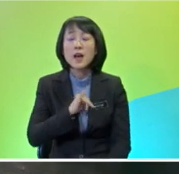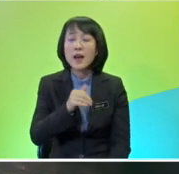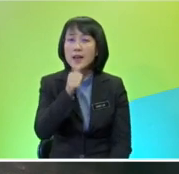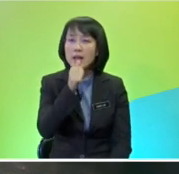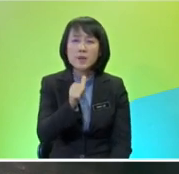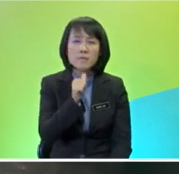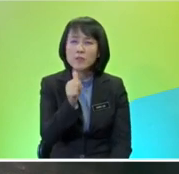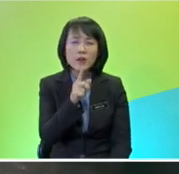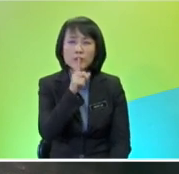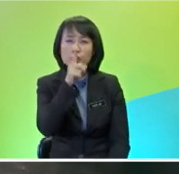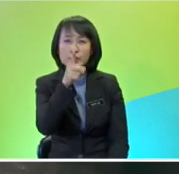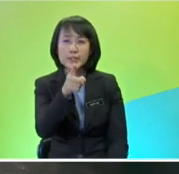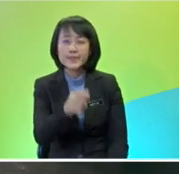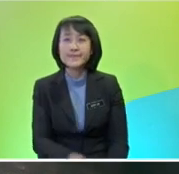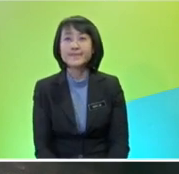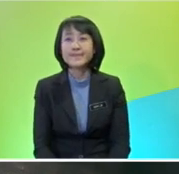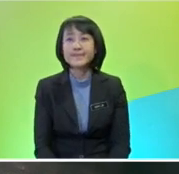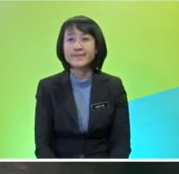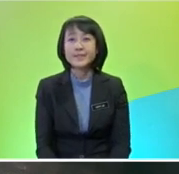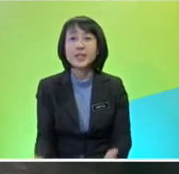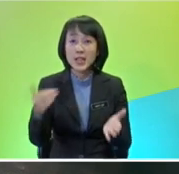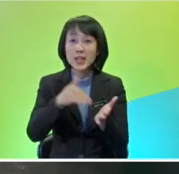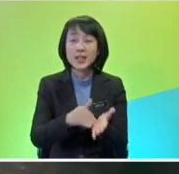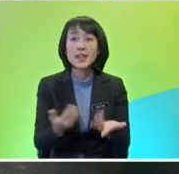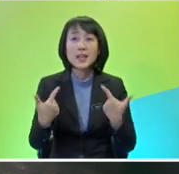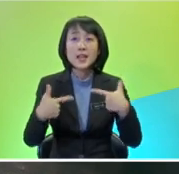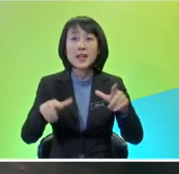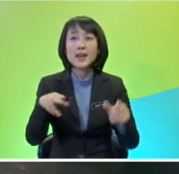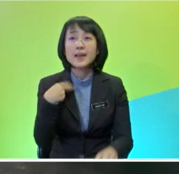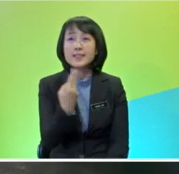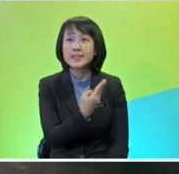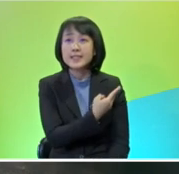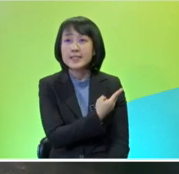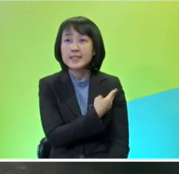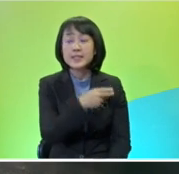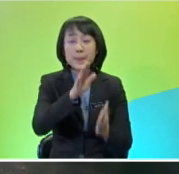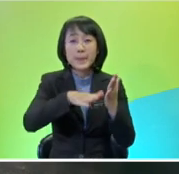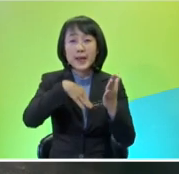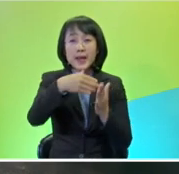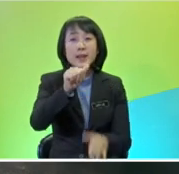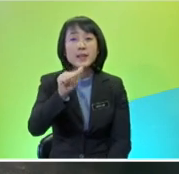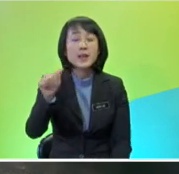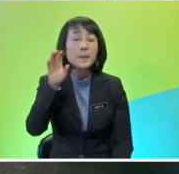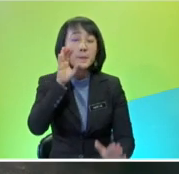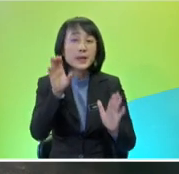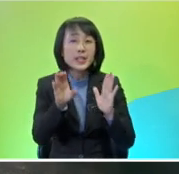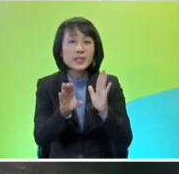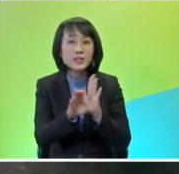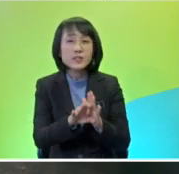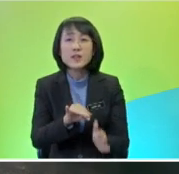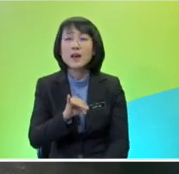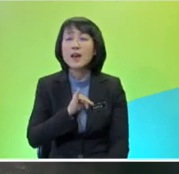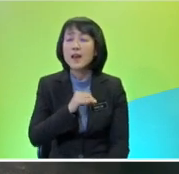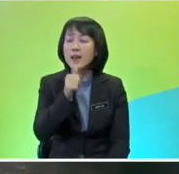listen one more time. Okay. Let's paint a picture. I'm not